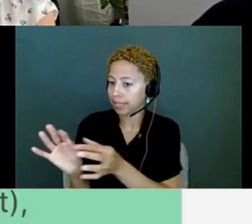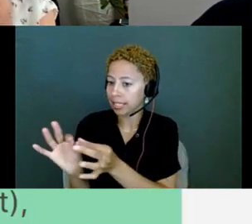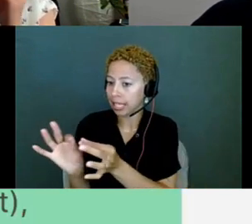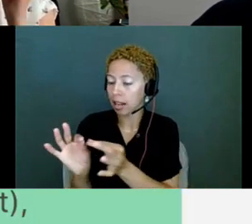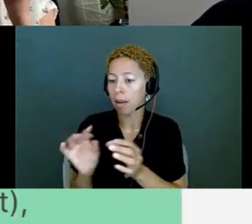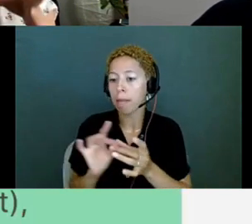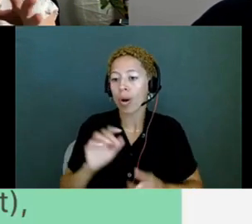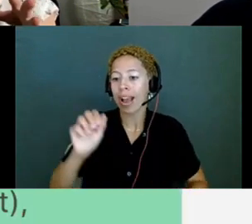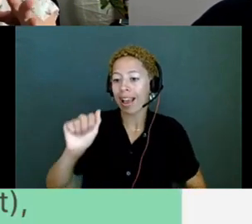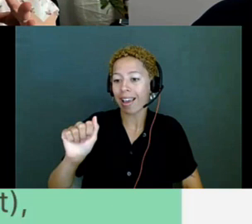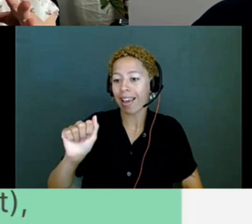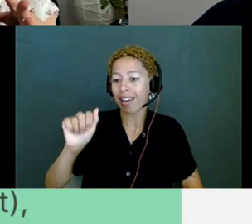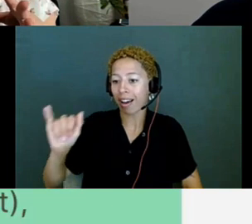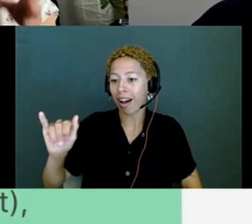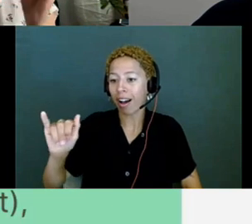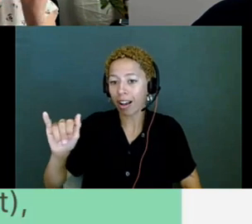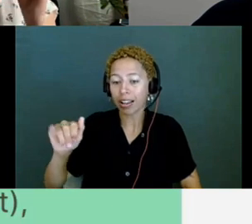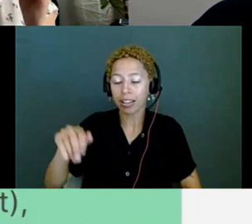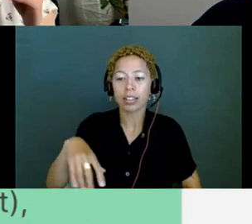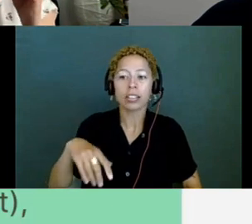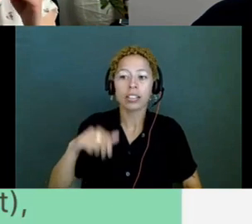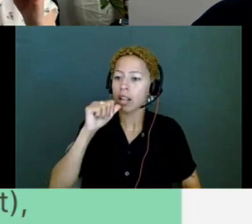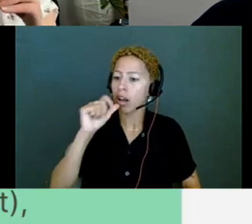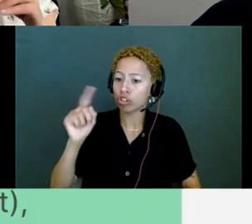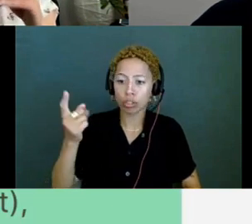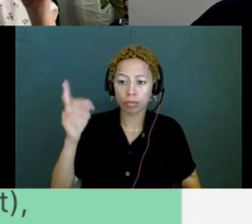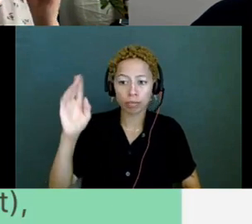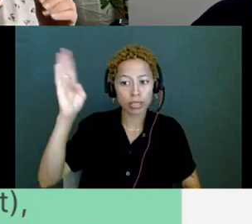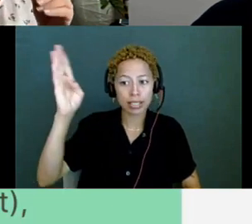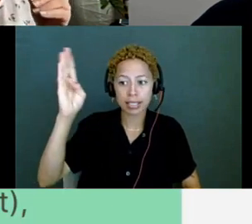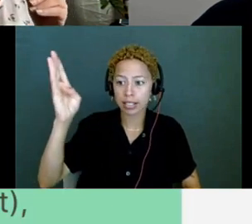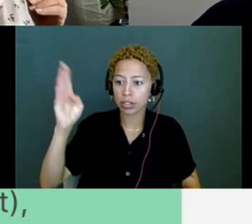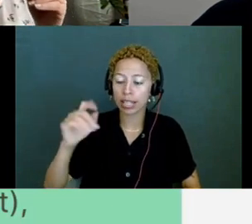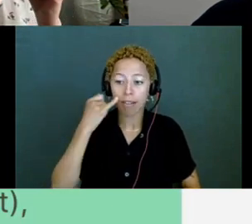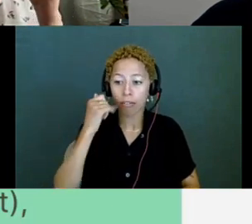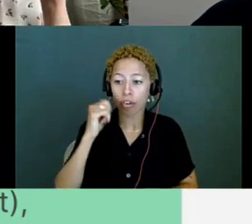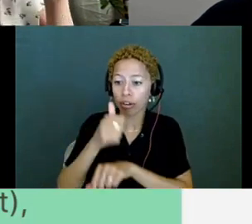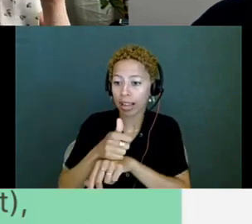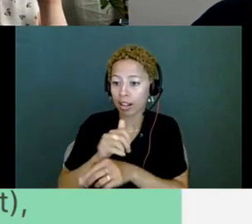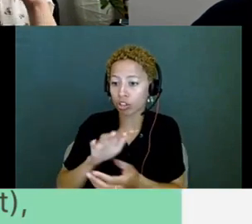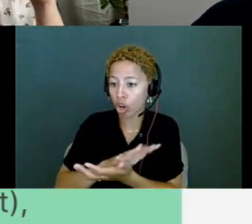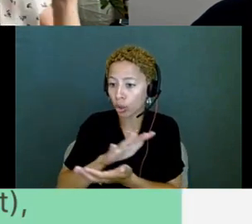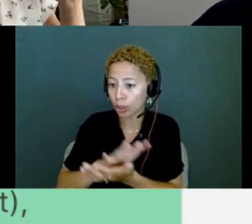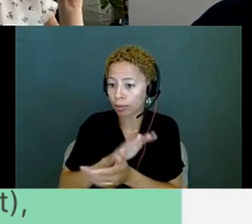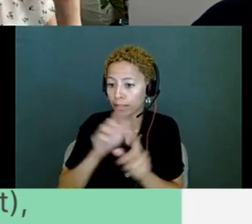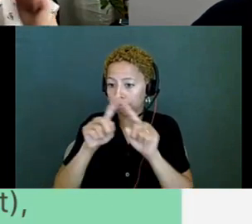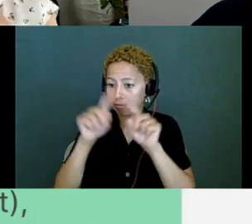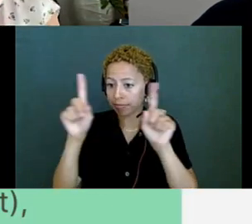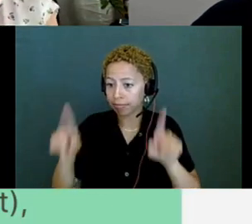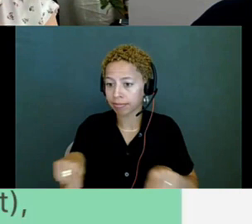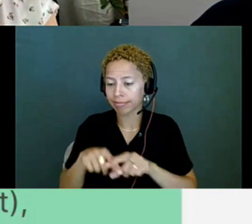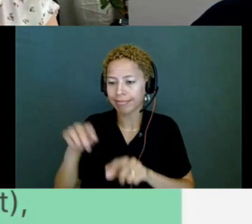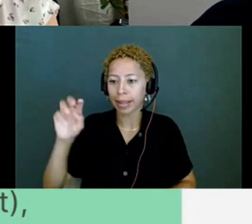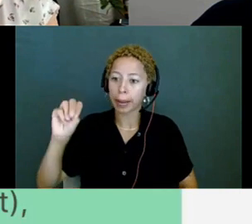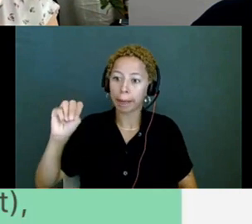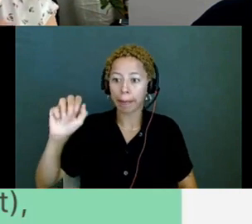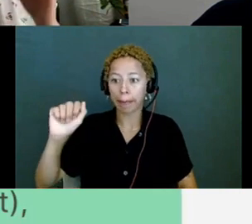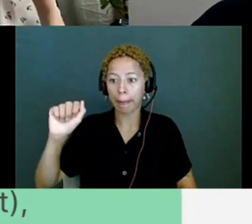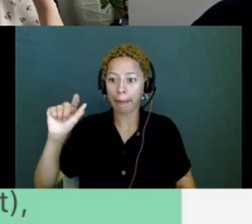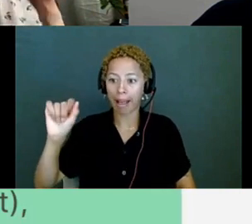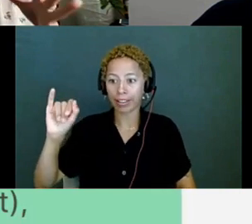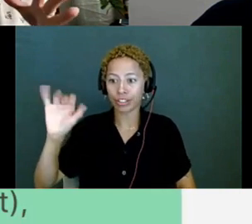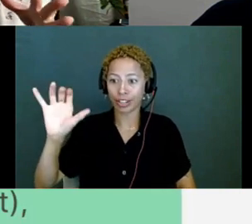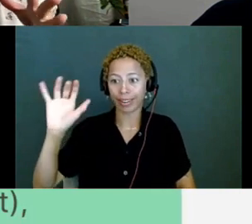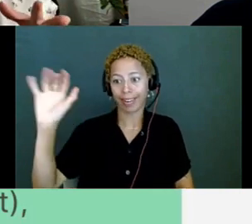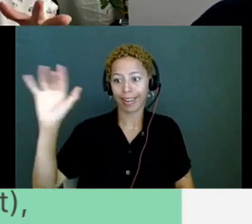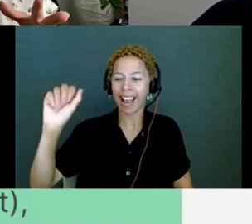AI, it's not only presentations. If you go to create a document, and there will be the magic tool as well, it